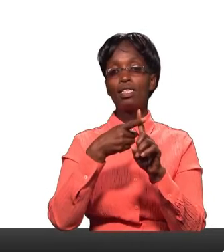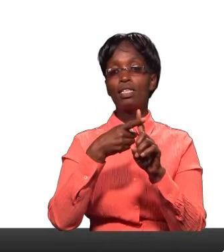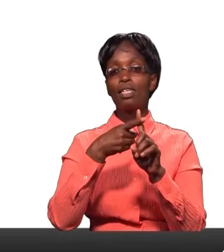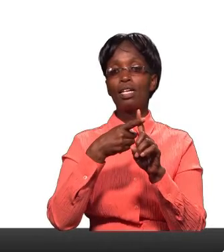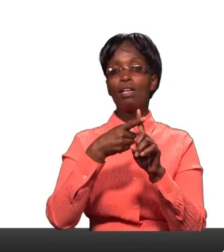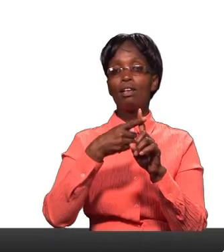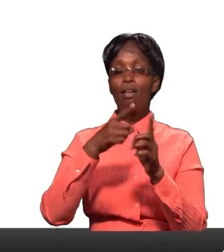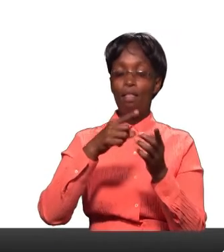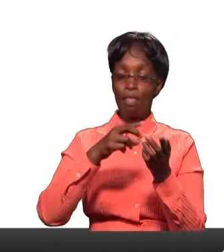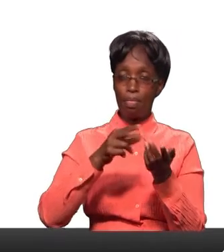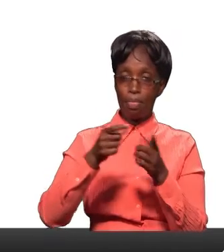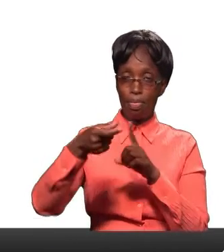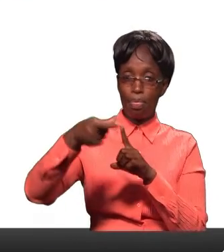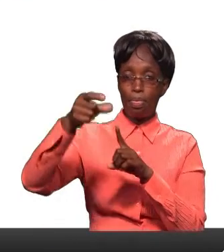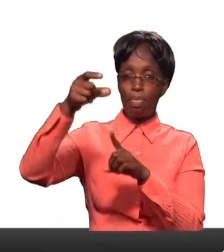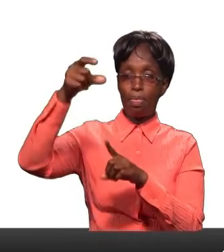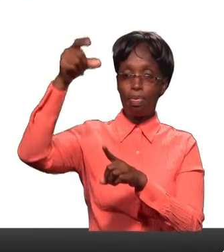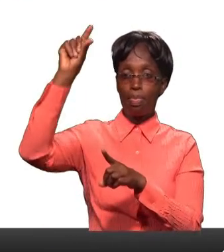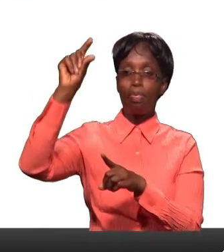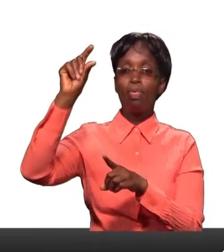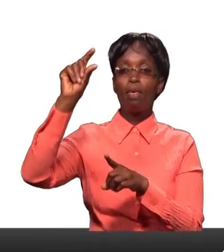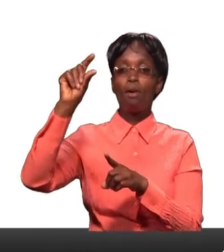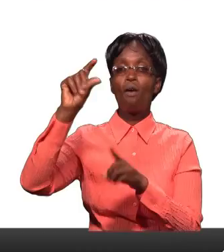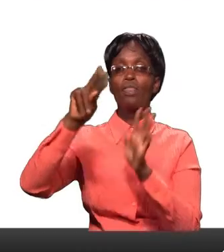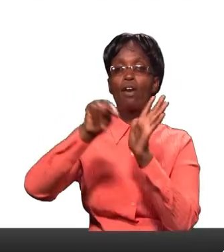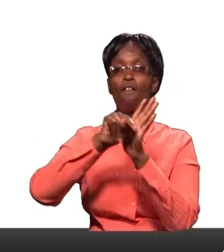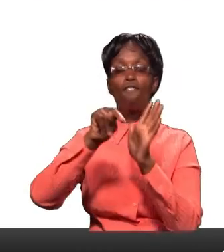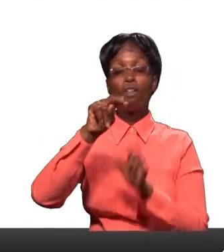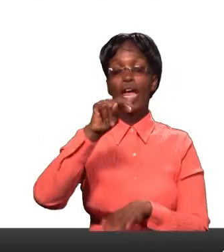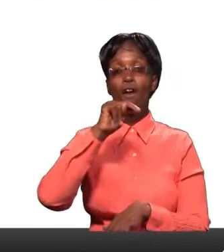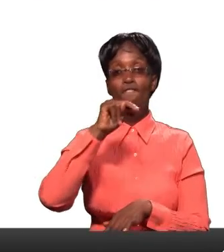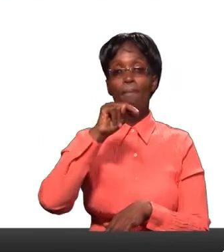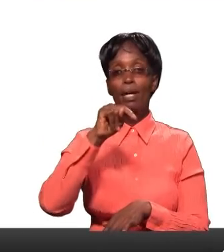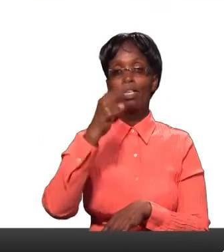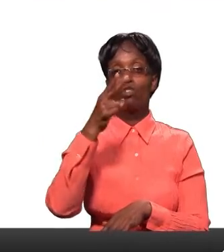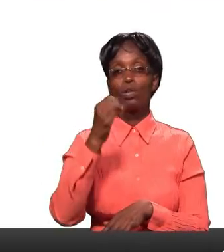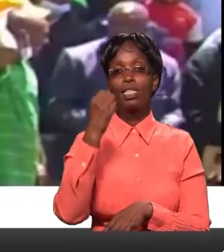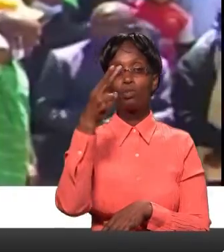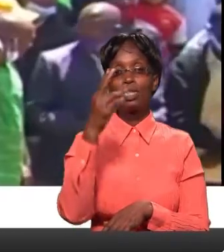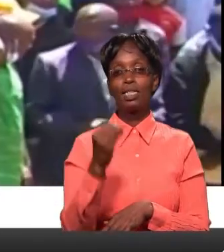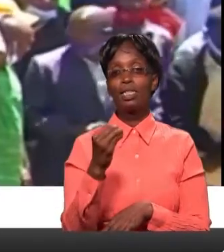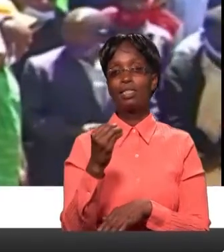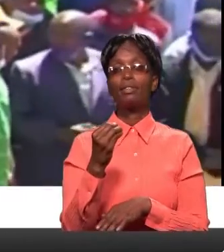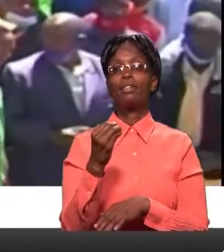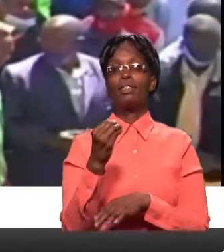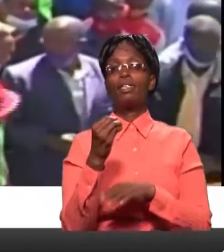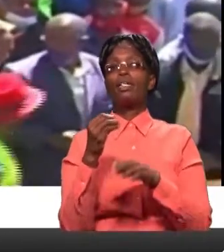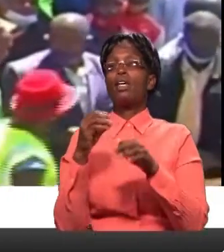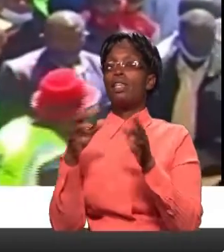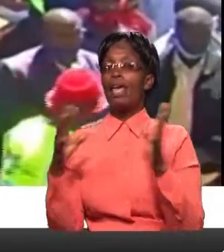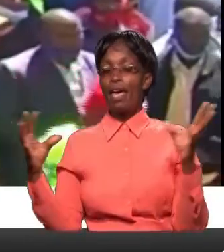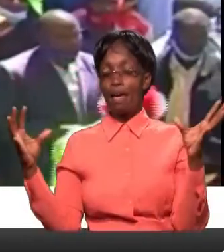rate rose to its highest in November 2020 to a level of 19%. Na kuwa nyingi